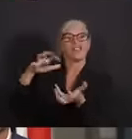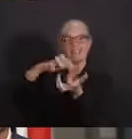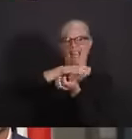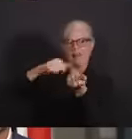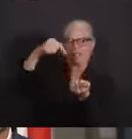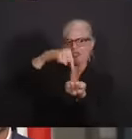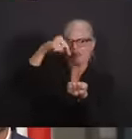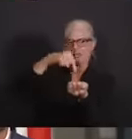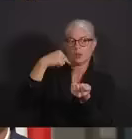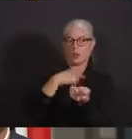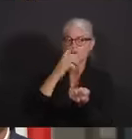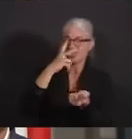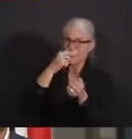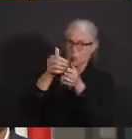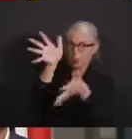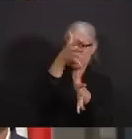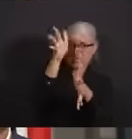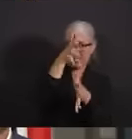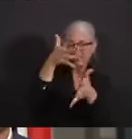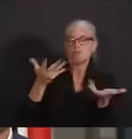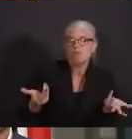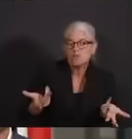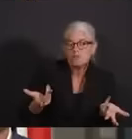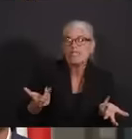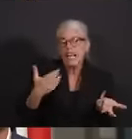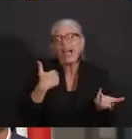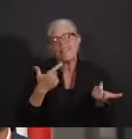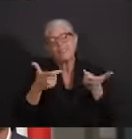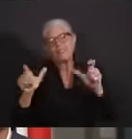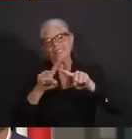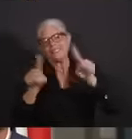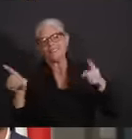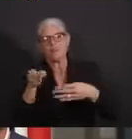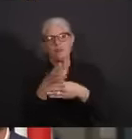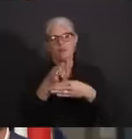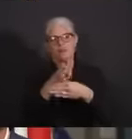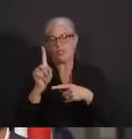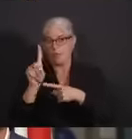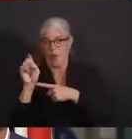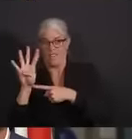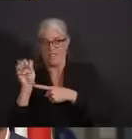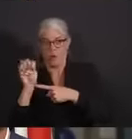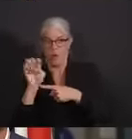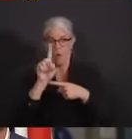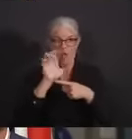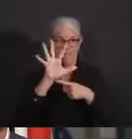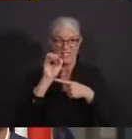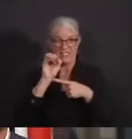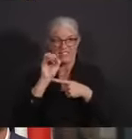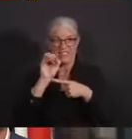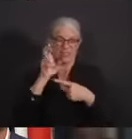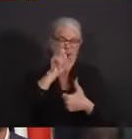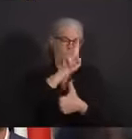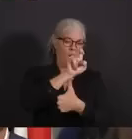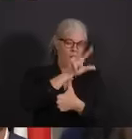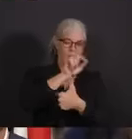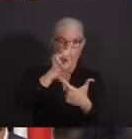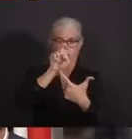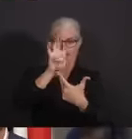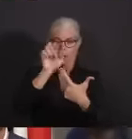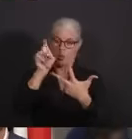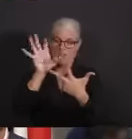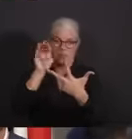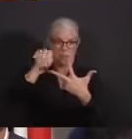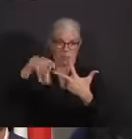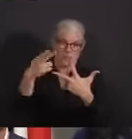from wind, there just is a big difference between 140, 150, and 120. We saw with Hurricane